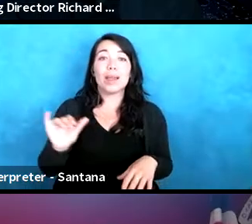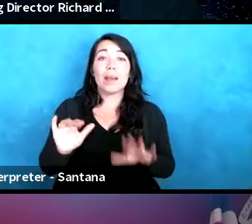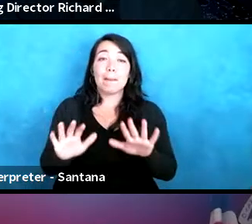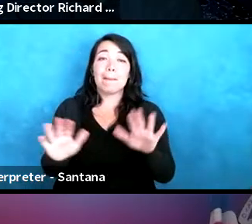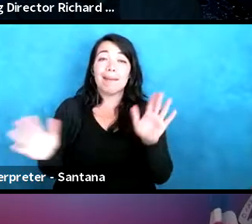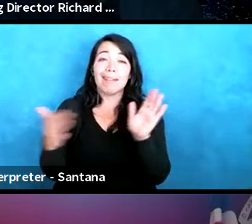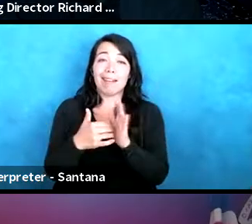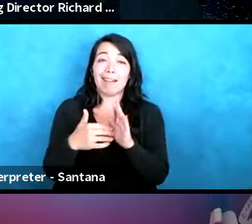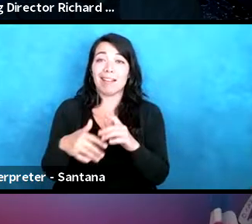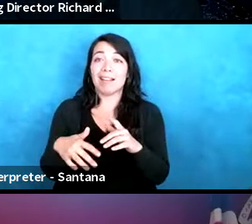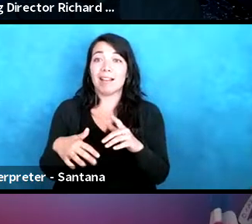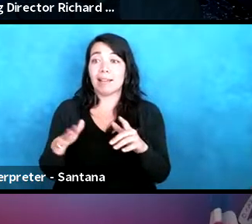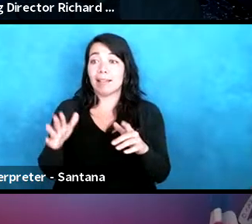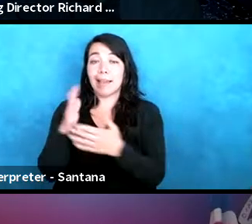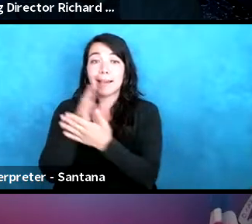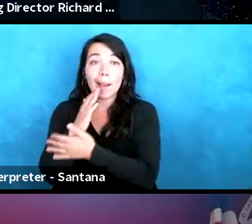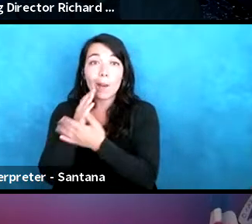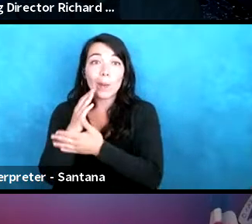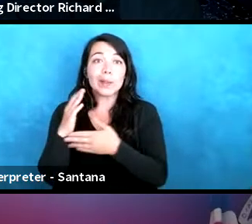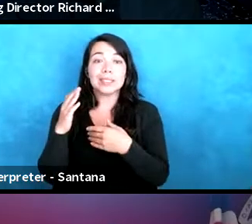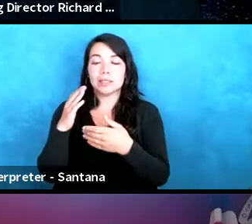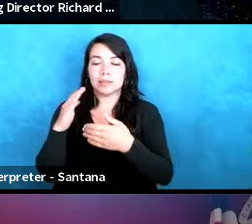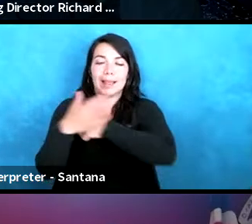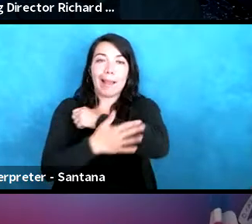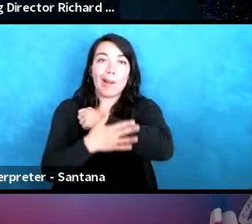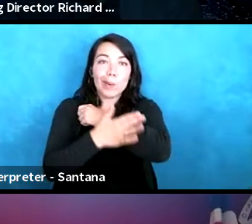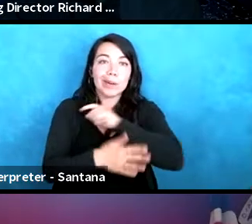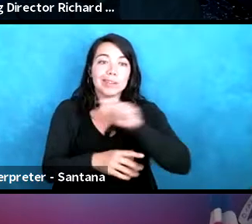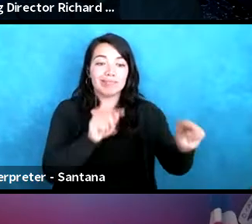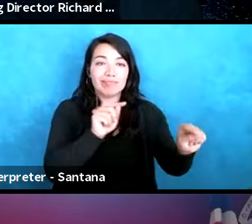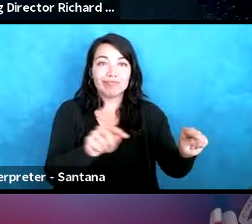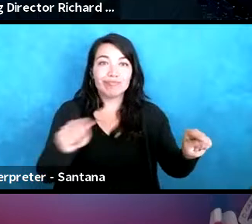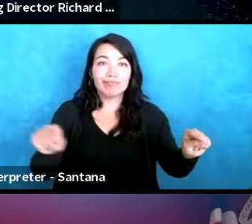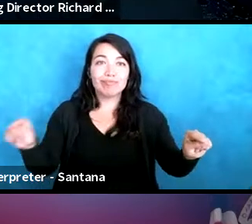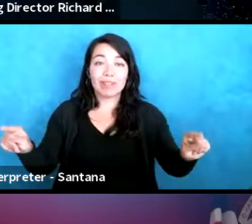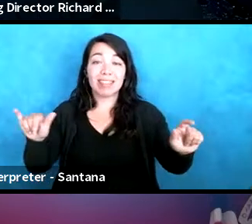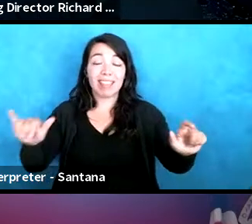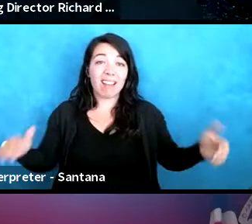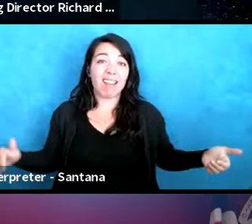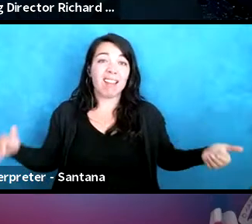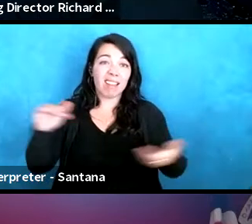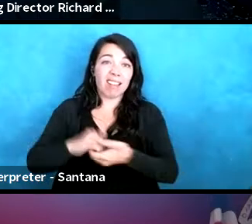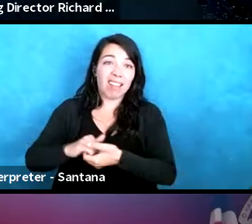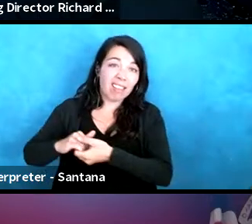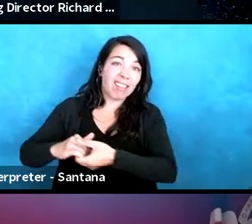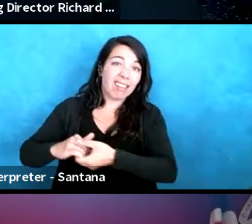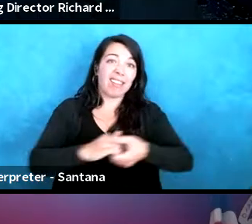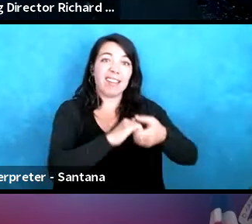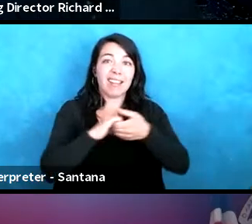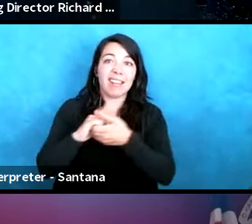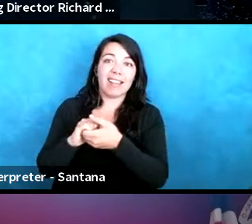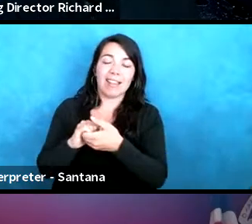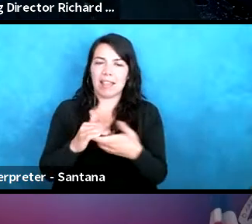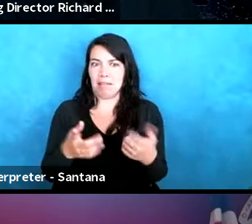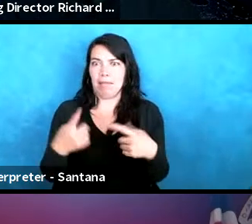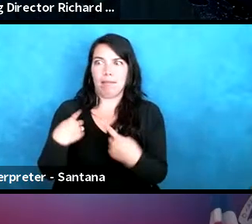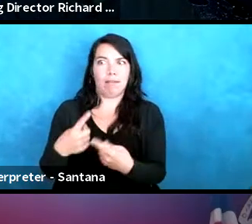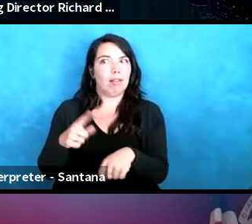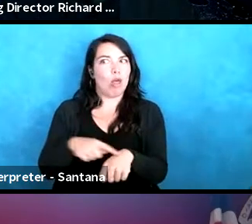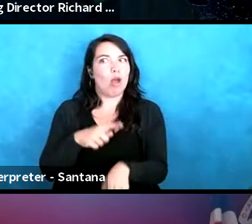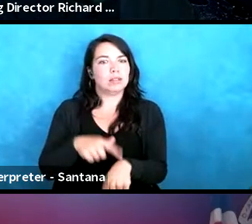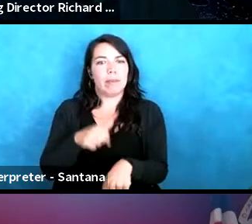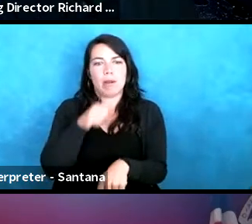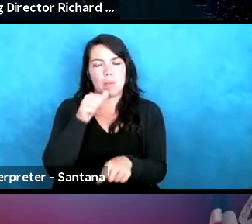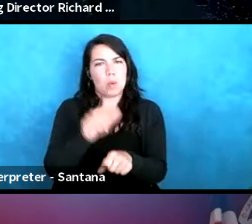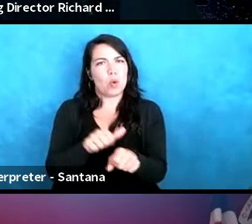the counties, I don't think it's been seen for a while. And so I want to commend both Riverboat County and Santa